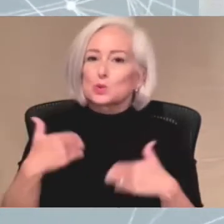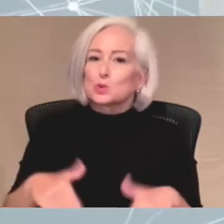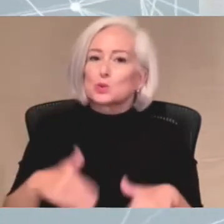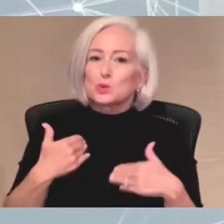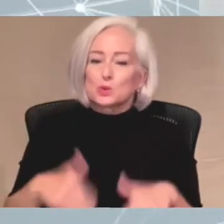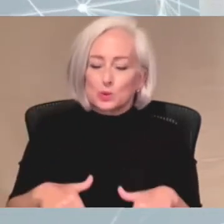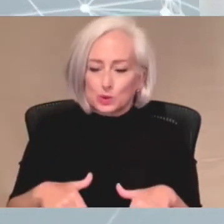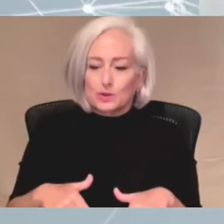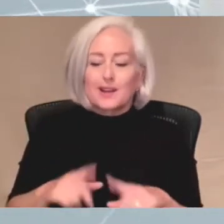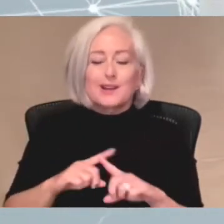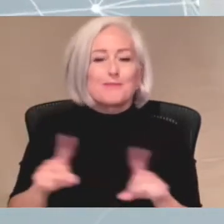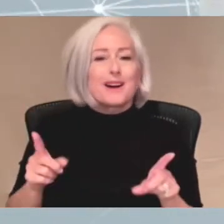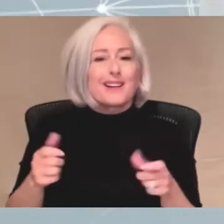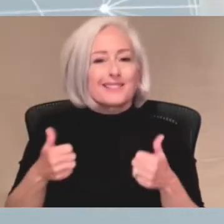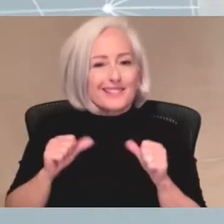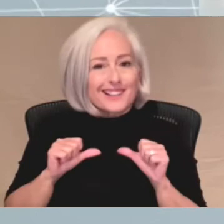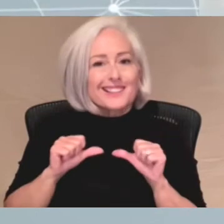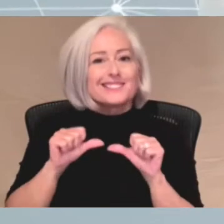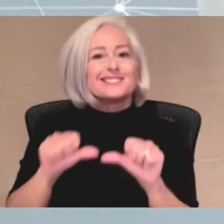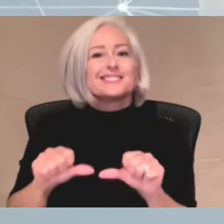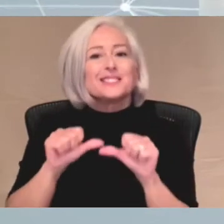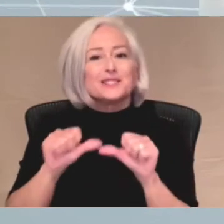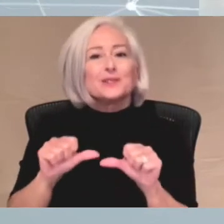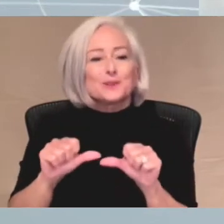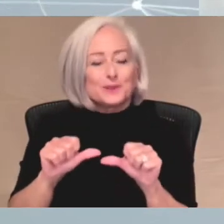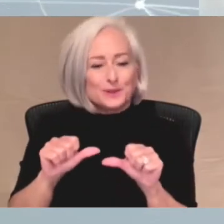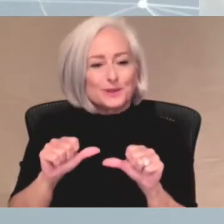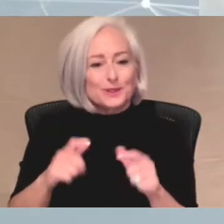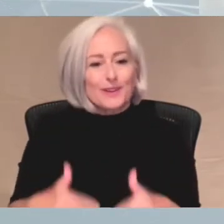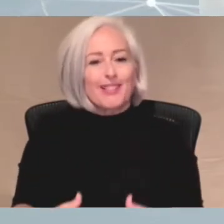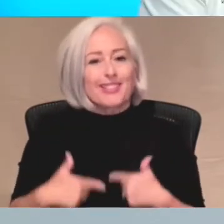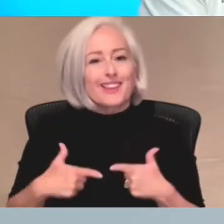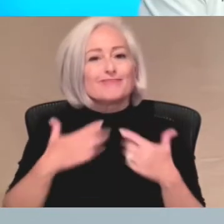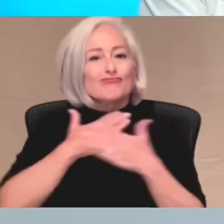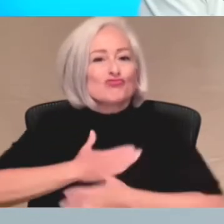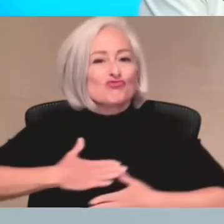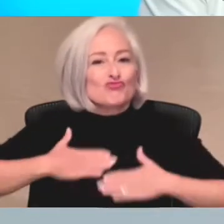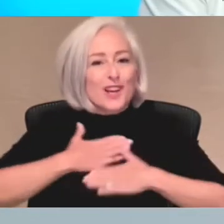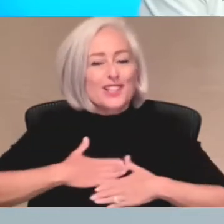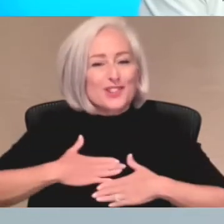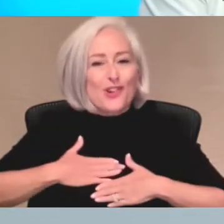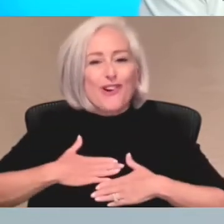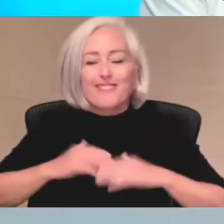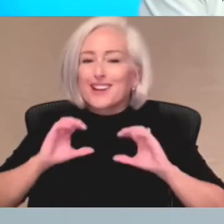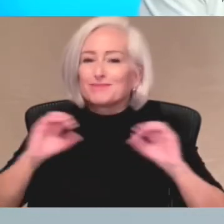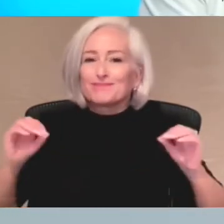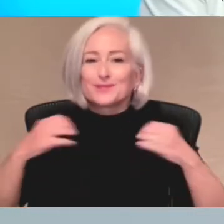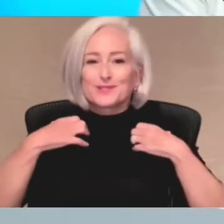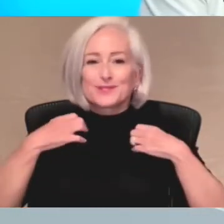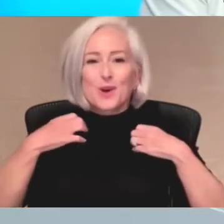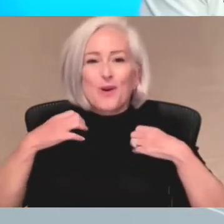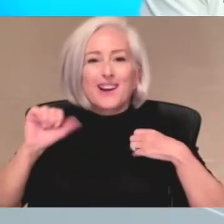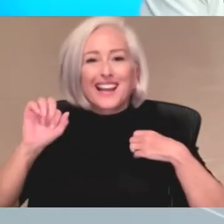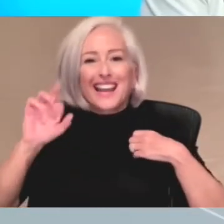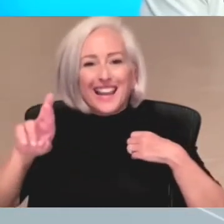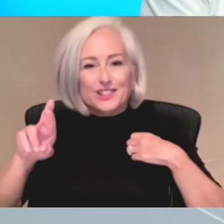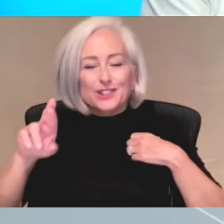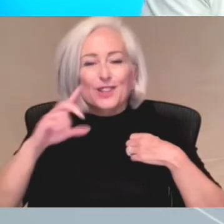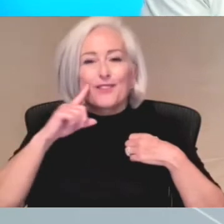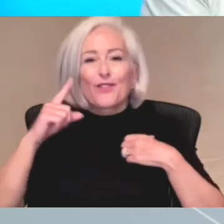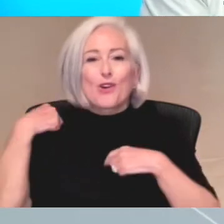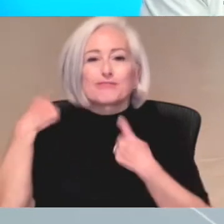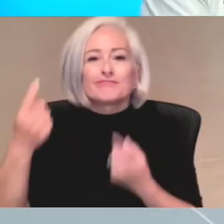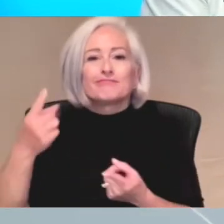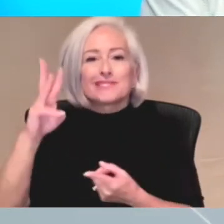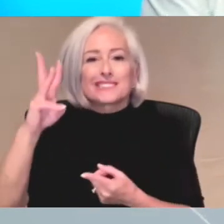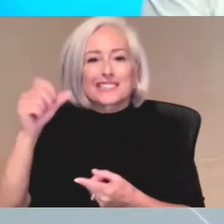to thrive and has been in remission for 6 years now. So very exciting. Yeah. Well, it looks like the diagnosis